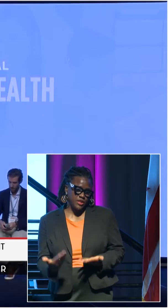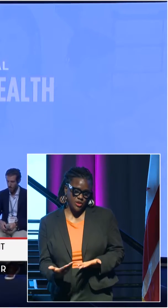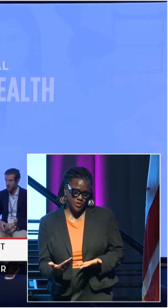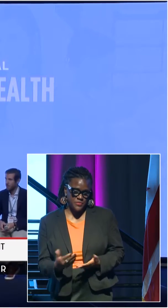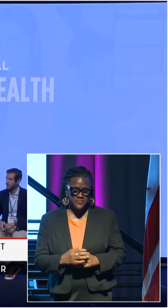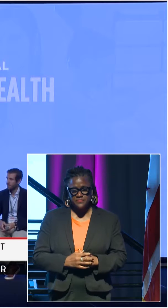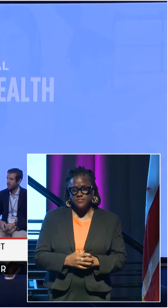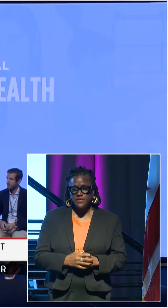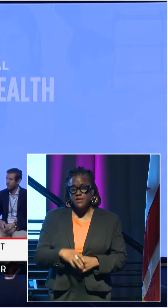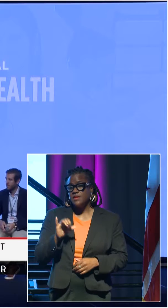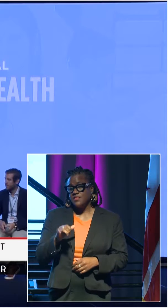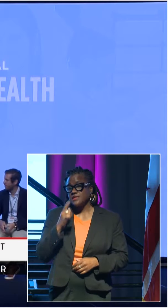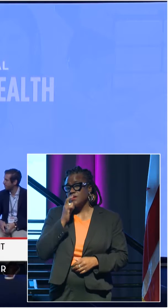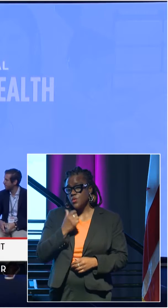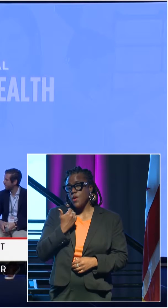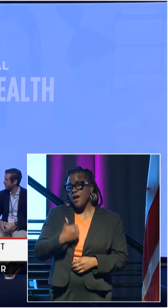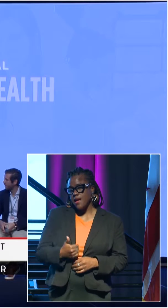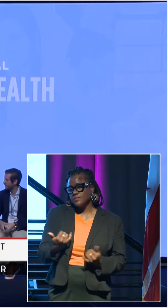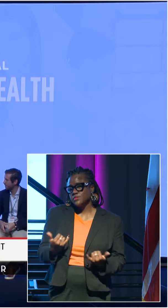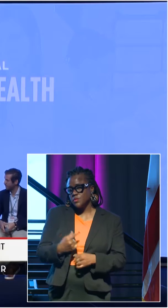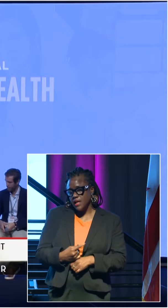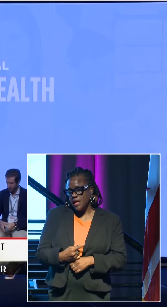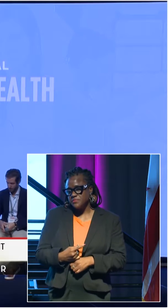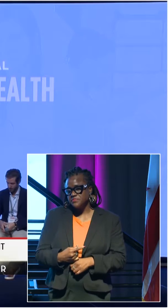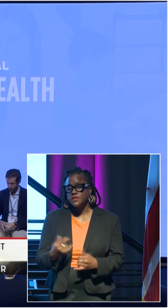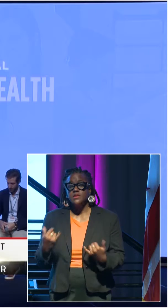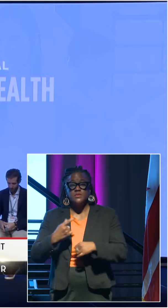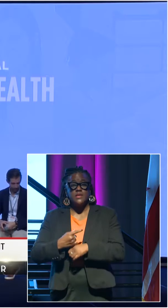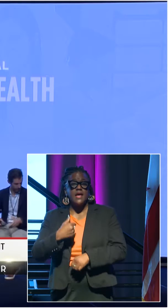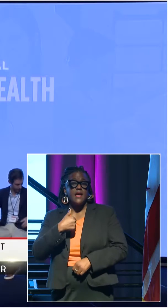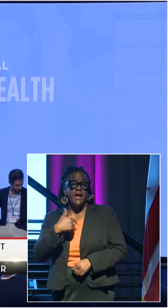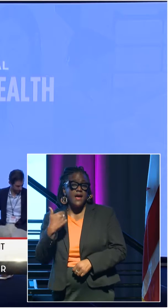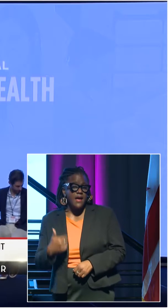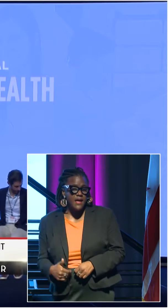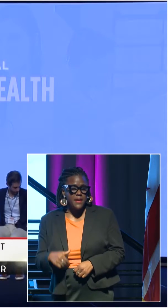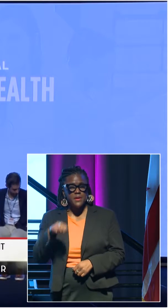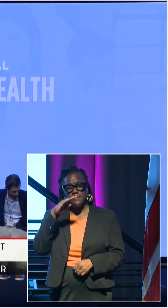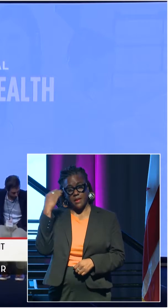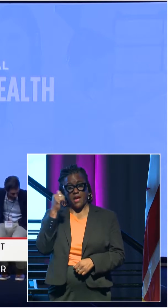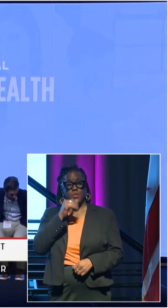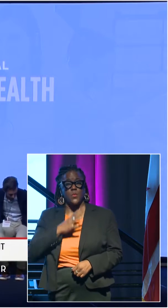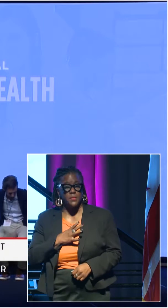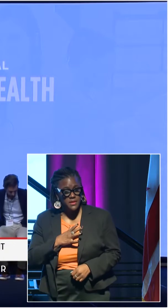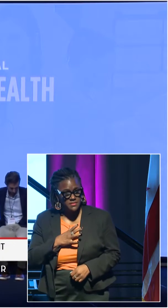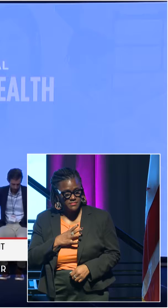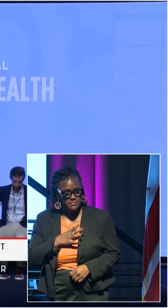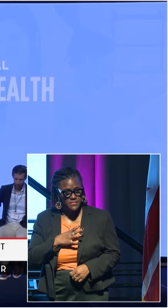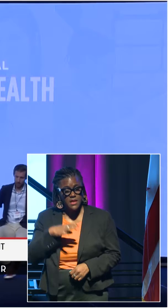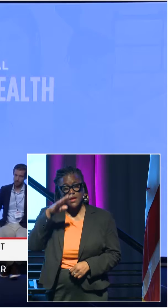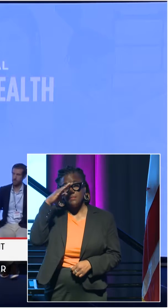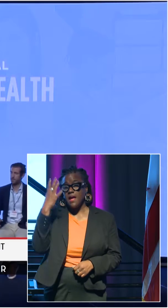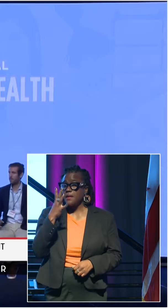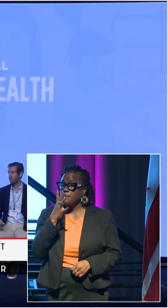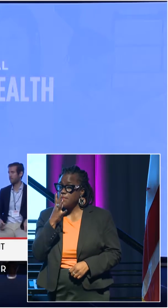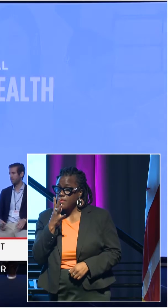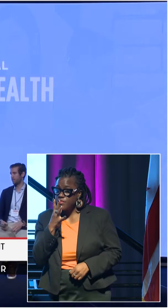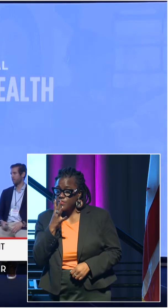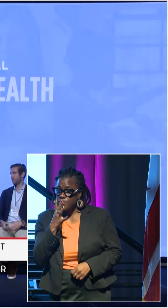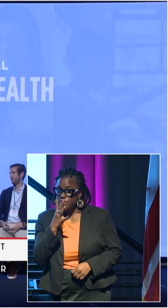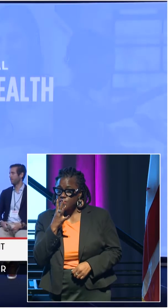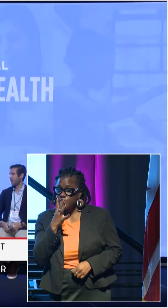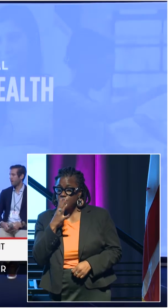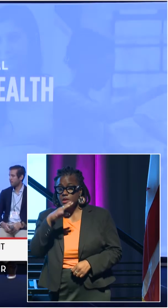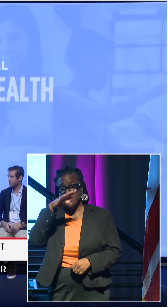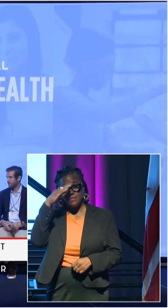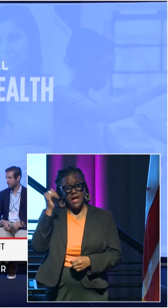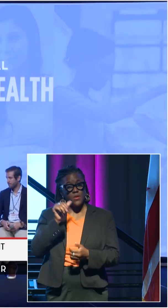here, and that's not who I am today. Today, I am a Black woman, a Black mother,